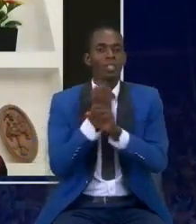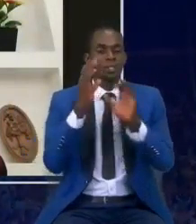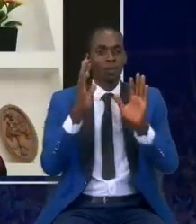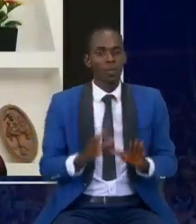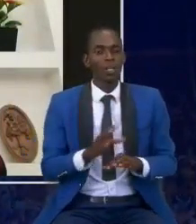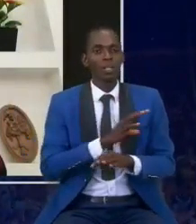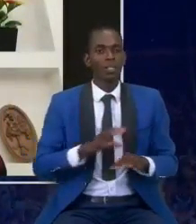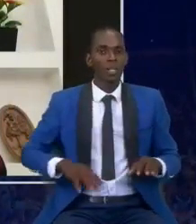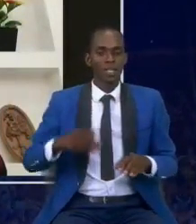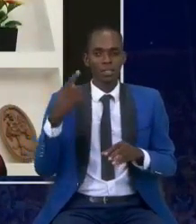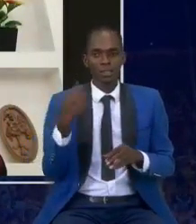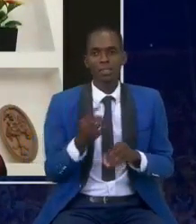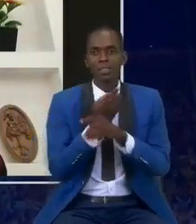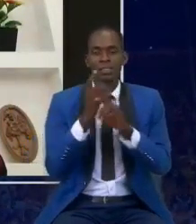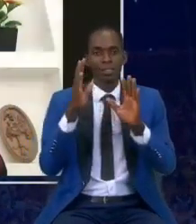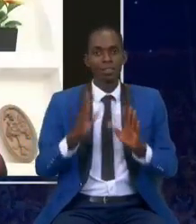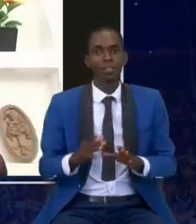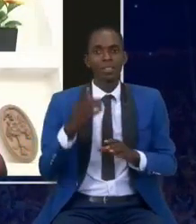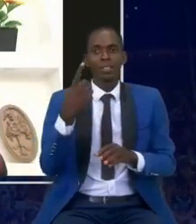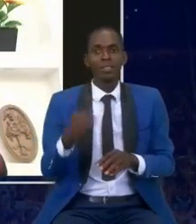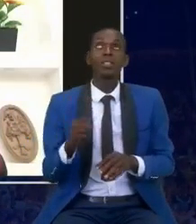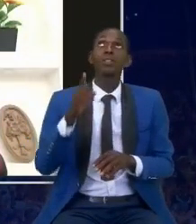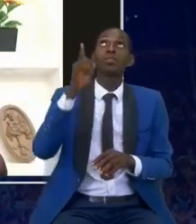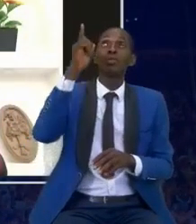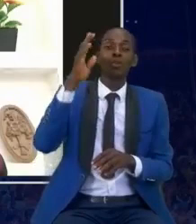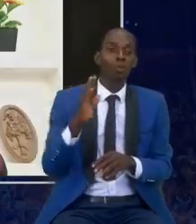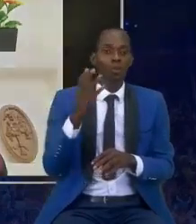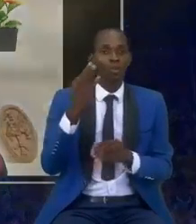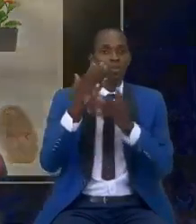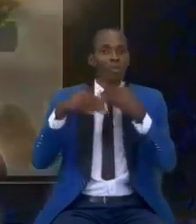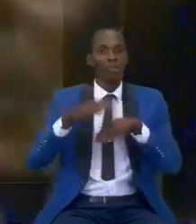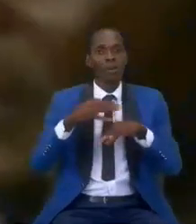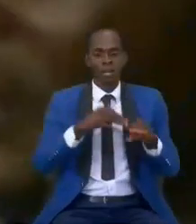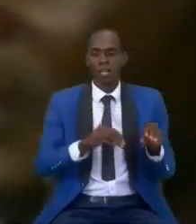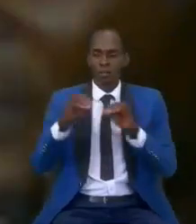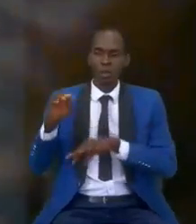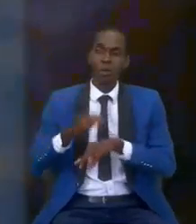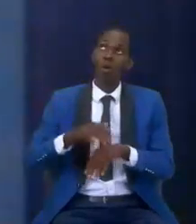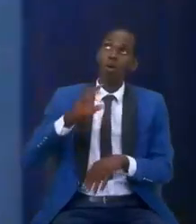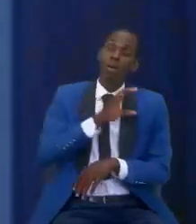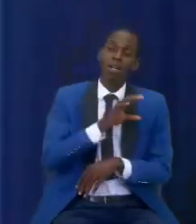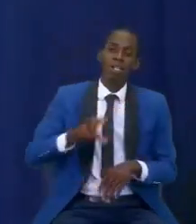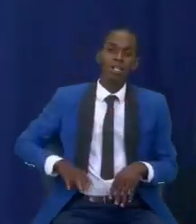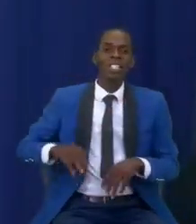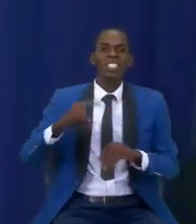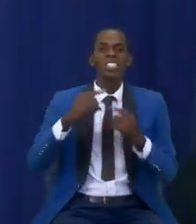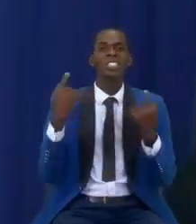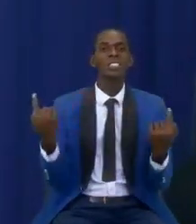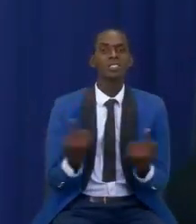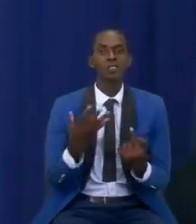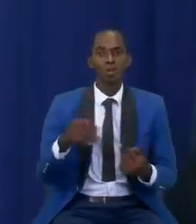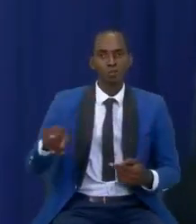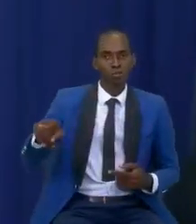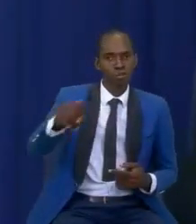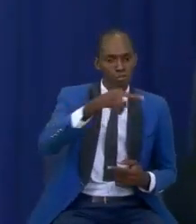on him the iniquity of us all. That's why tonight all your sin will be